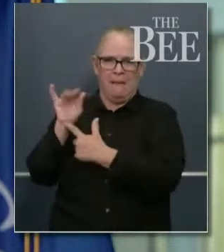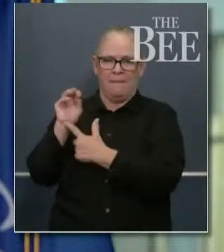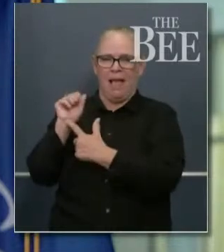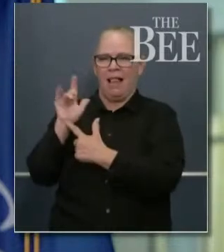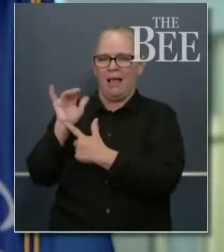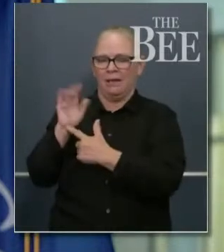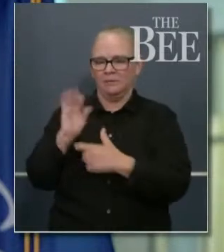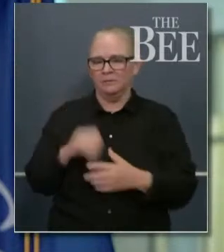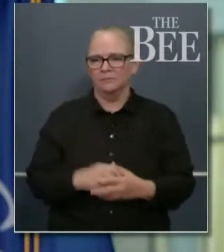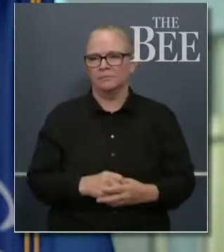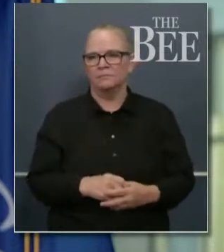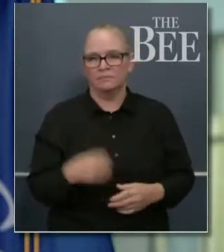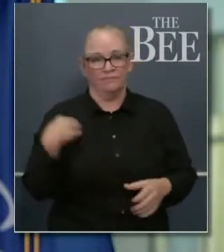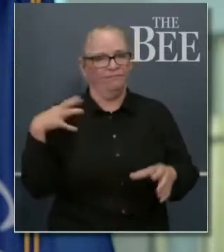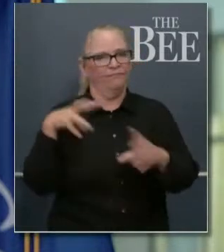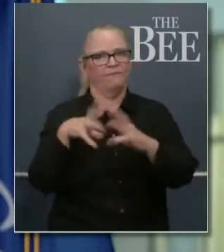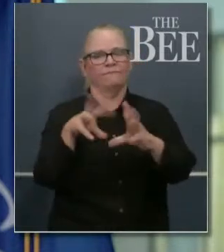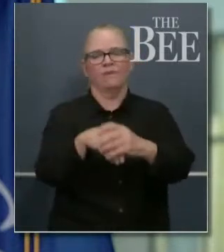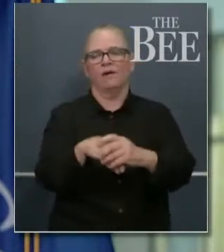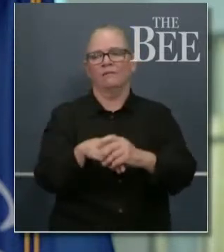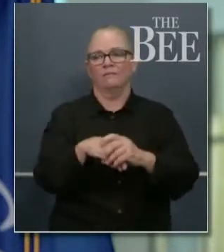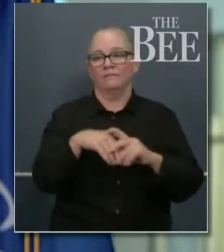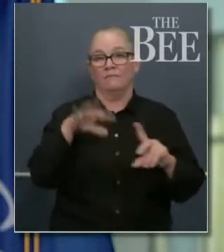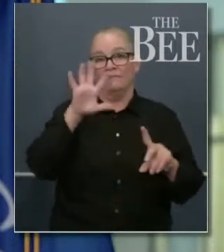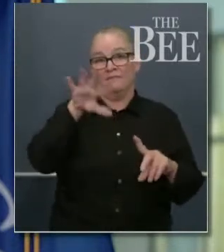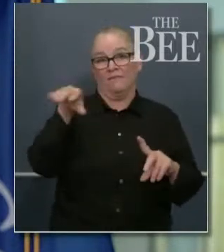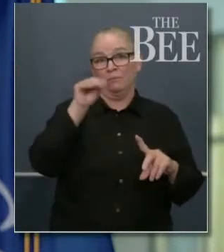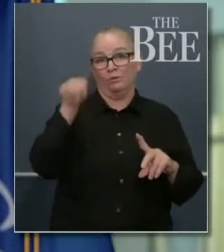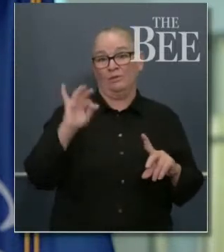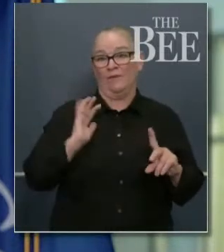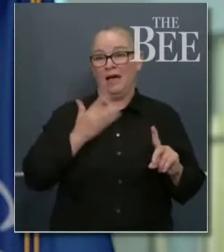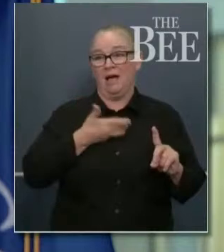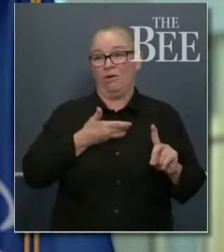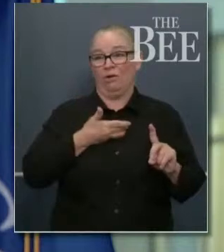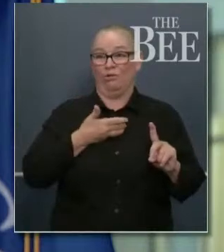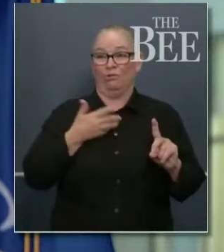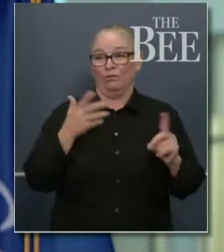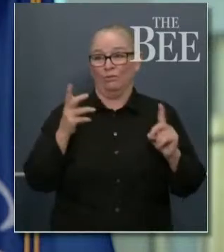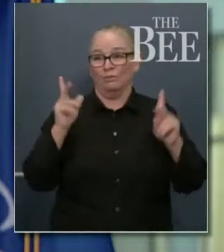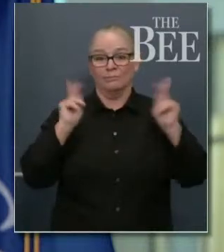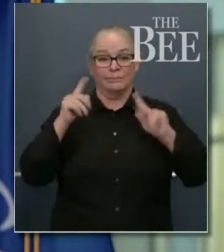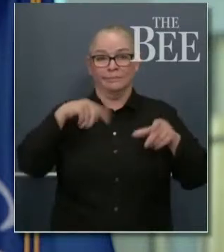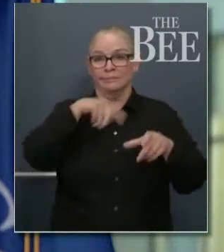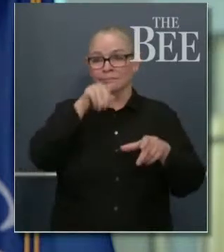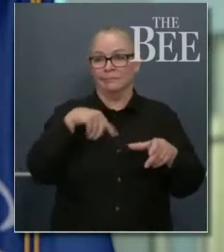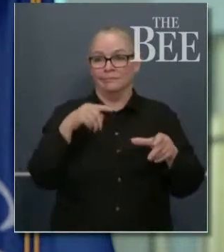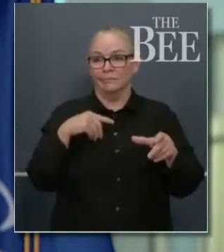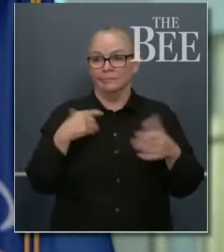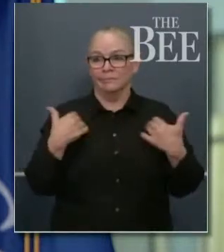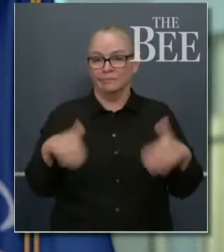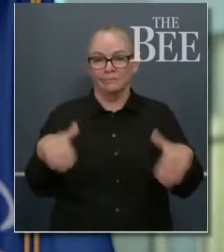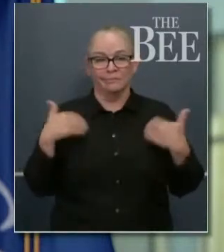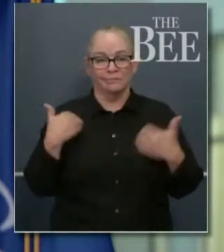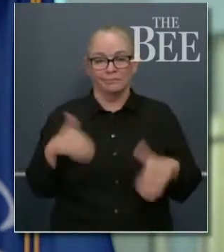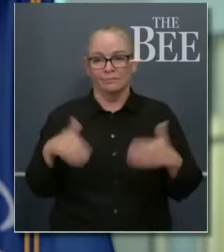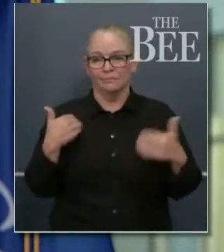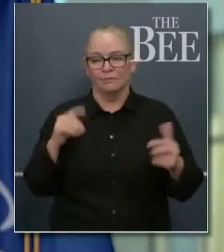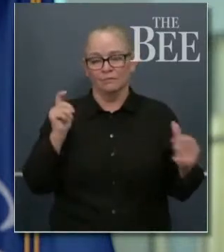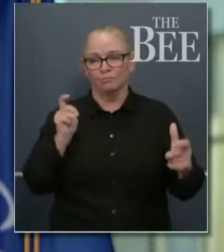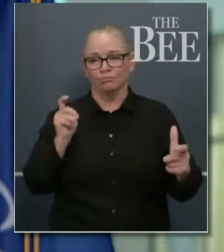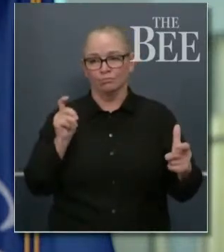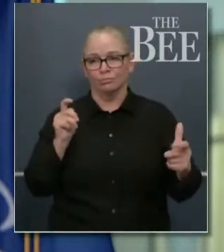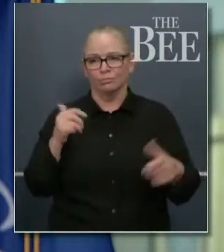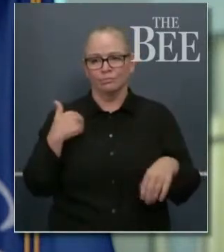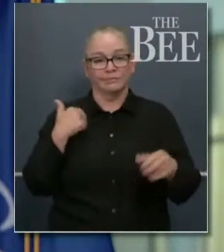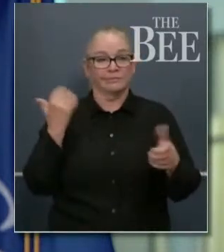advancing. It represents 55% of our nation's population. It's a kind of partnership that this state has formed. It's not the